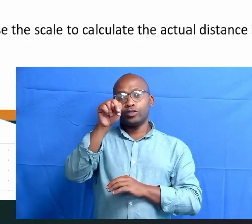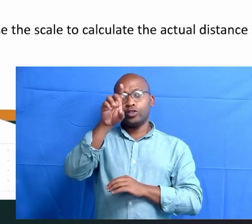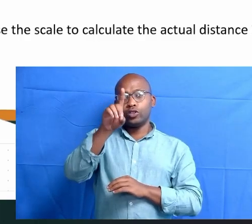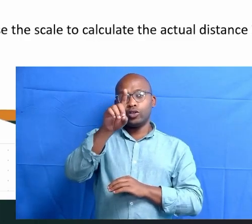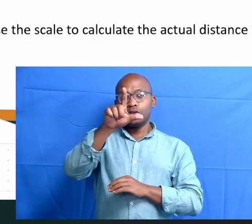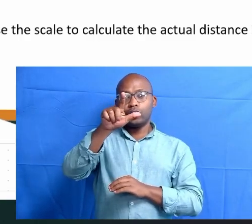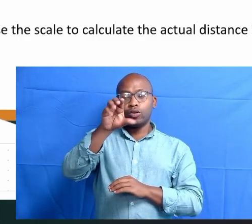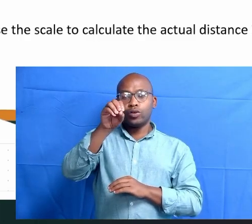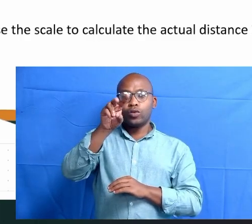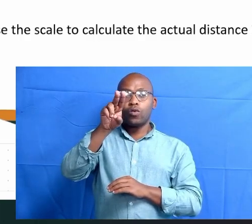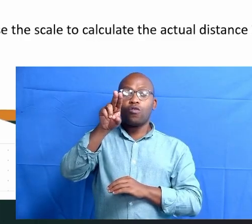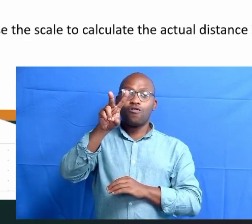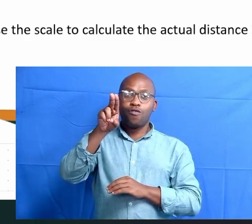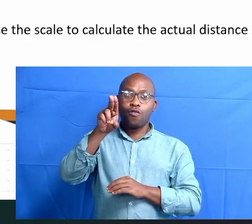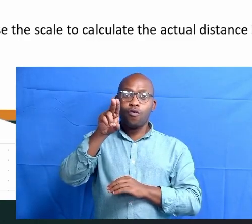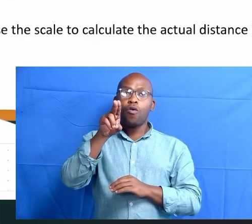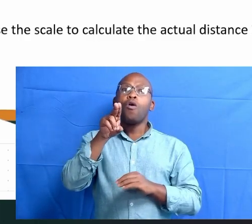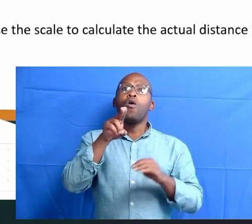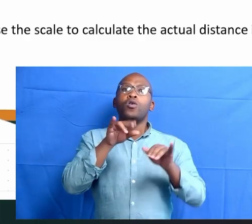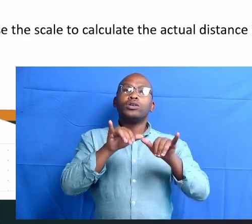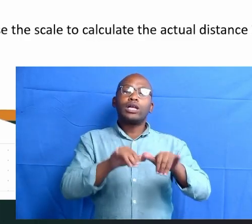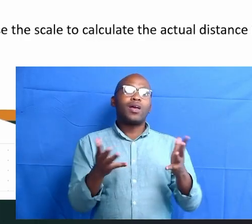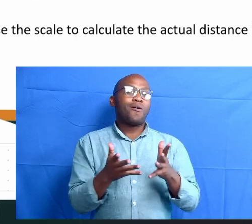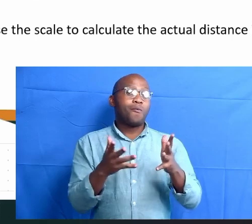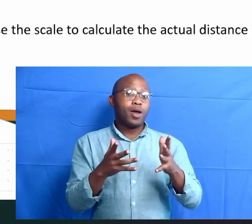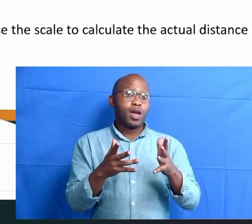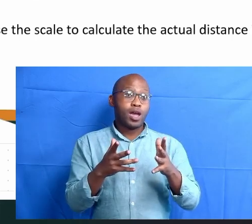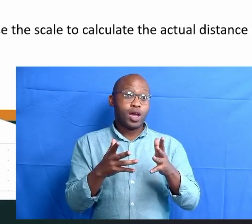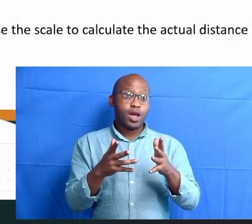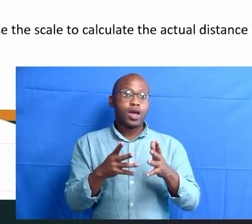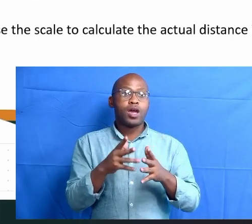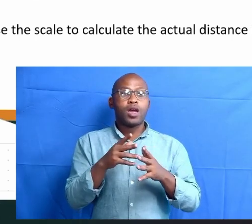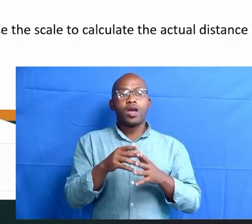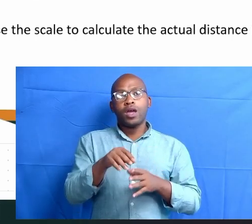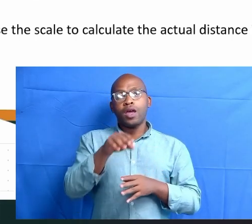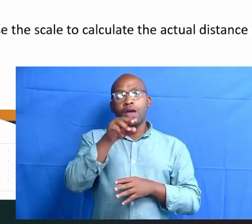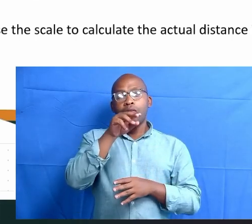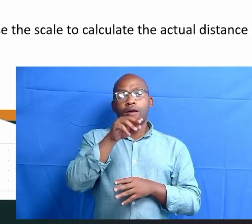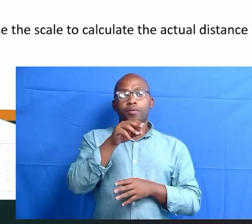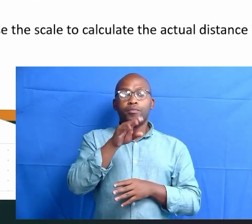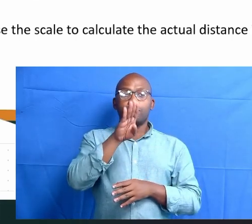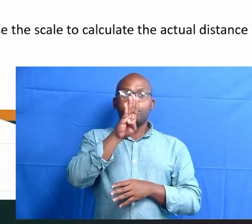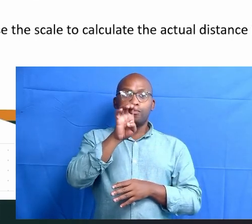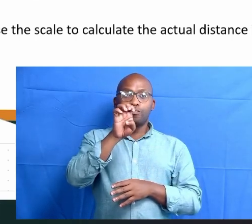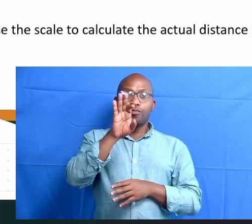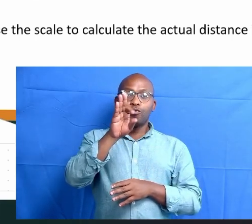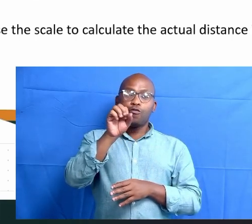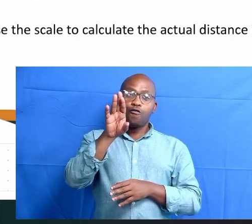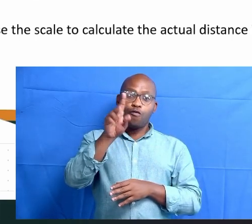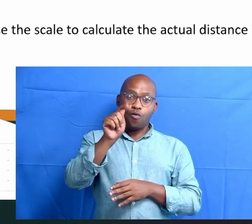West. A map of South Africa is given below, showing the different